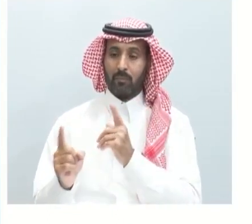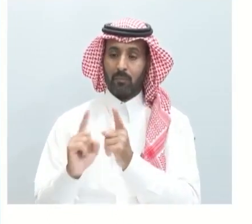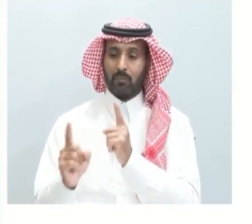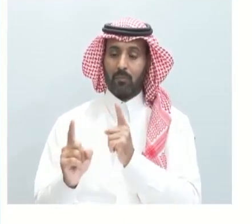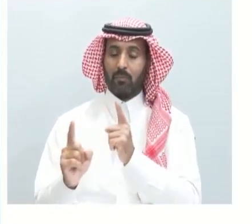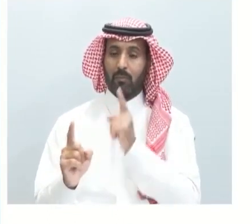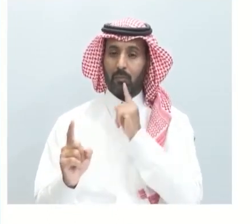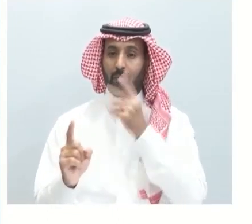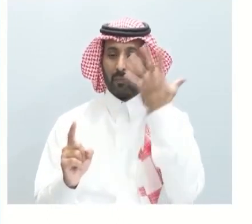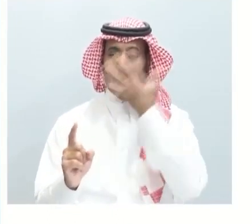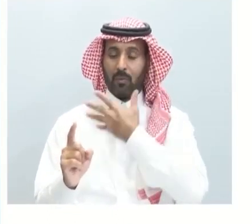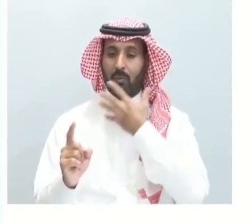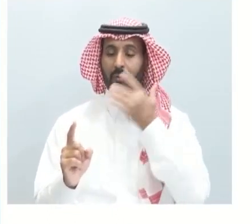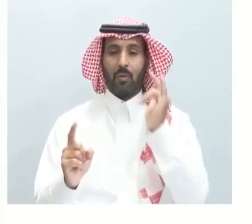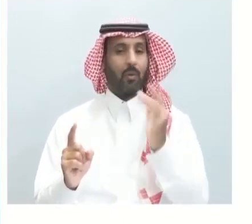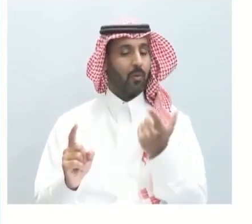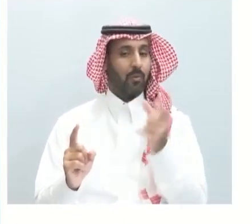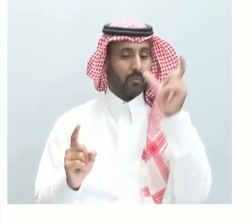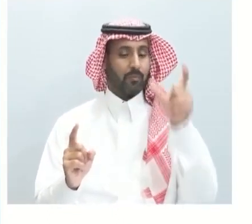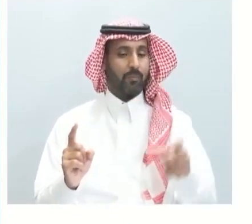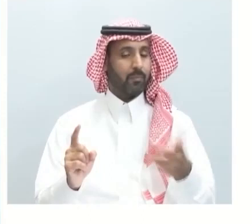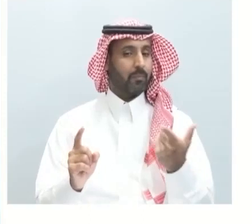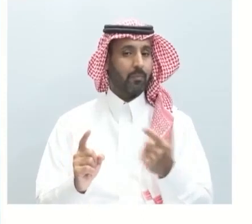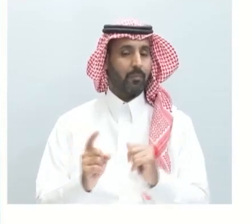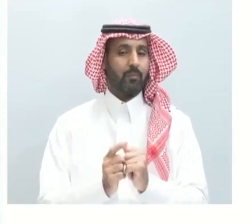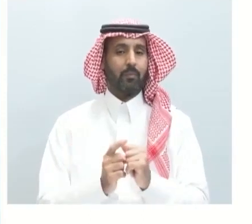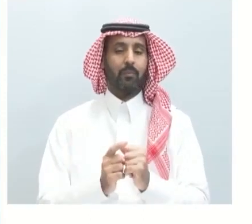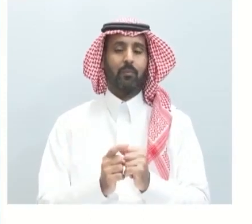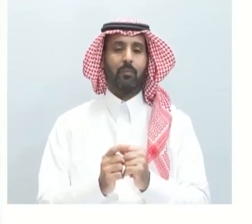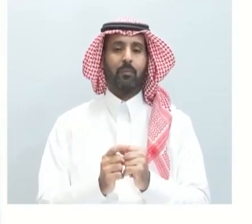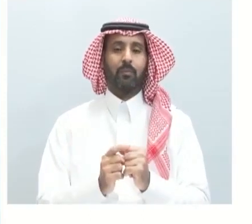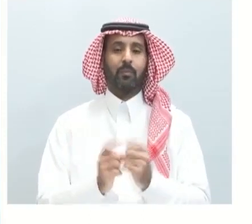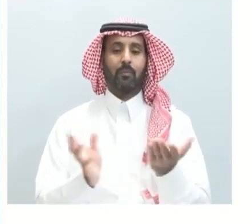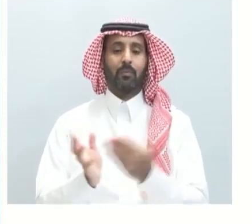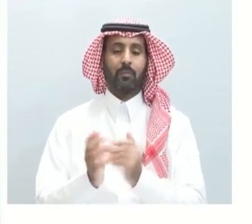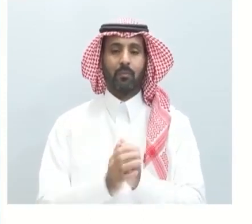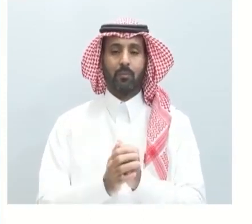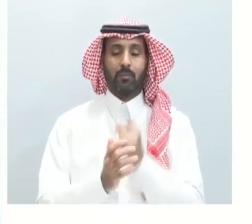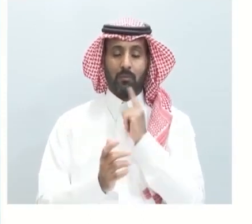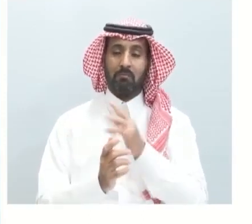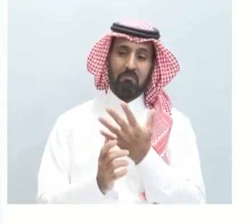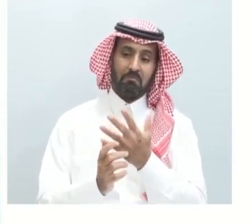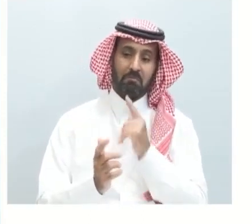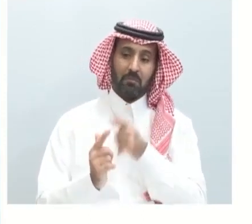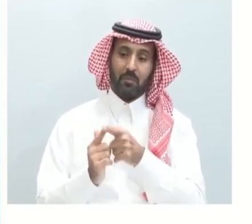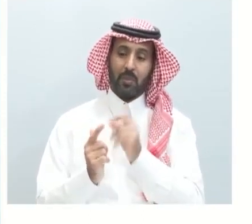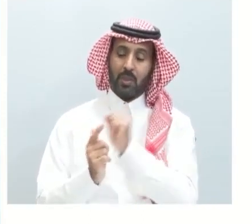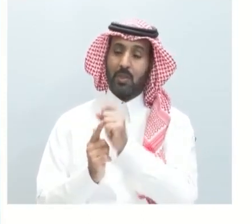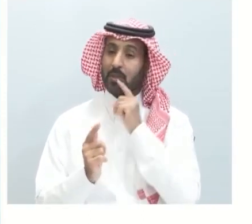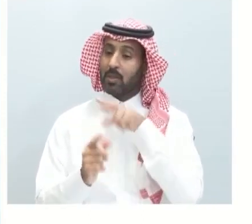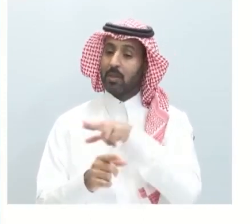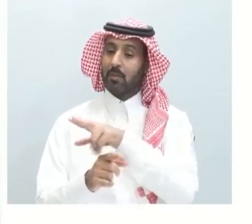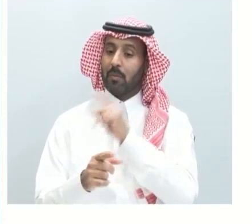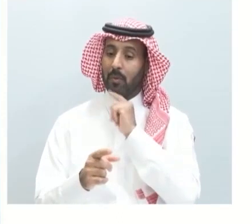who is the person the green face try to guess just say anything yes for example maybe his brother